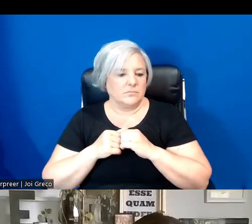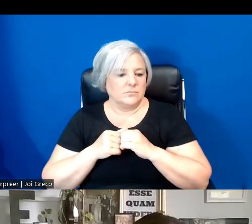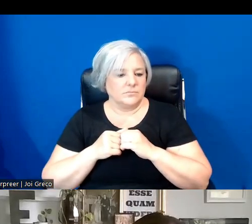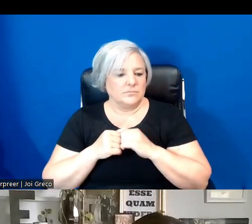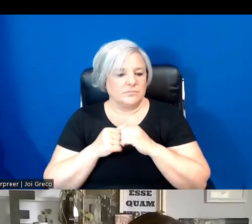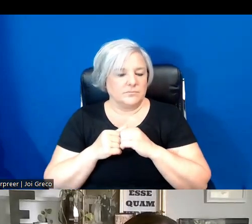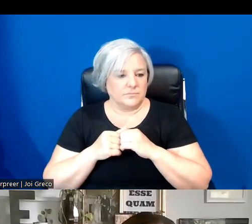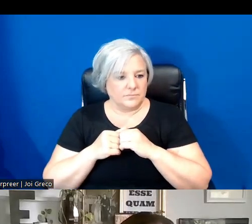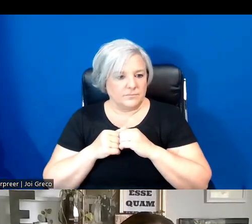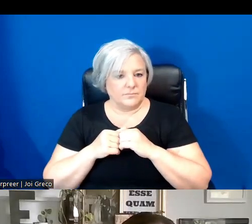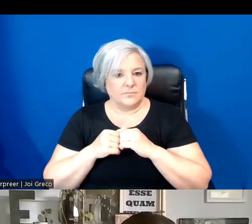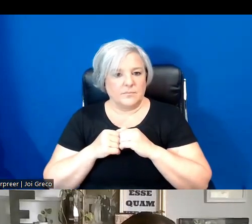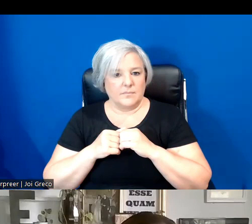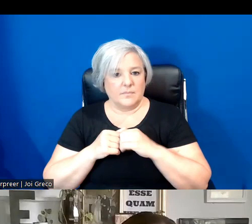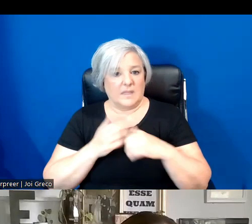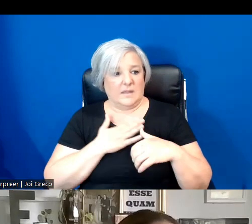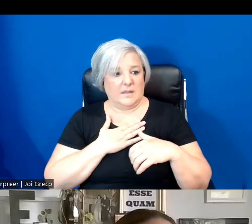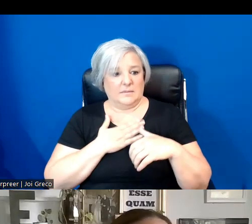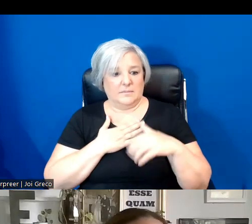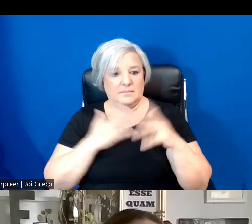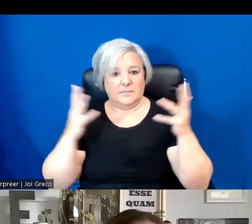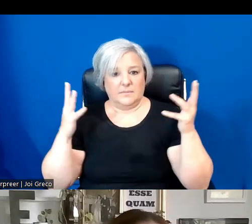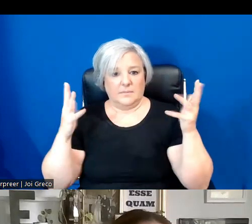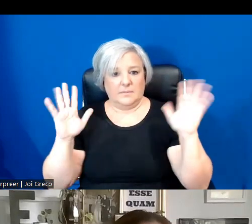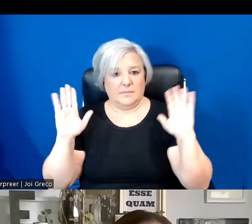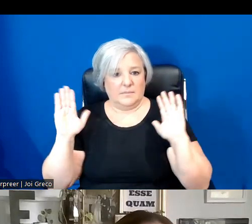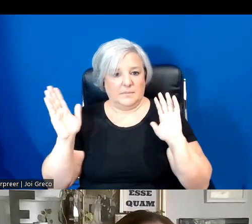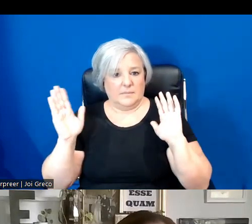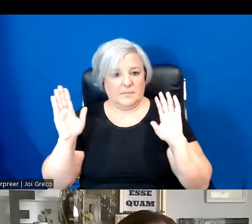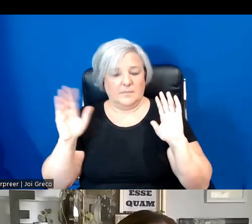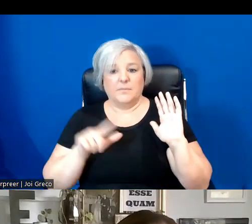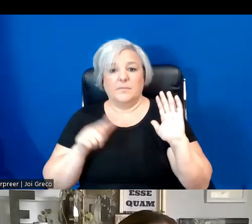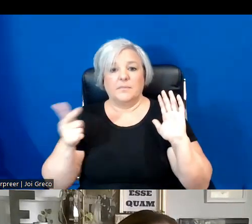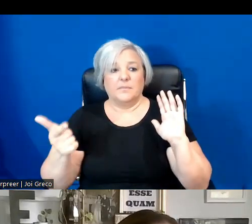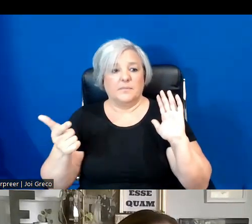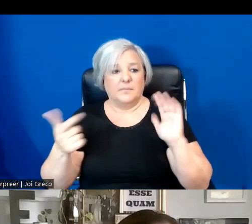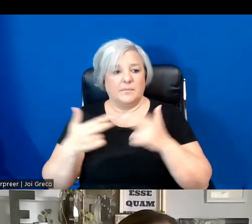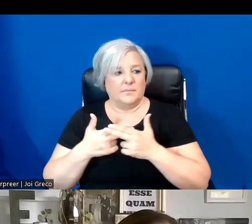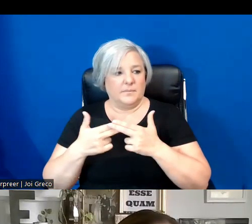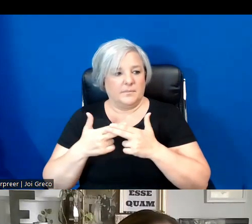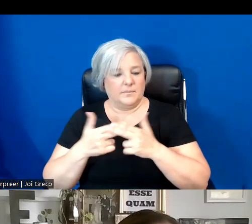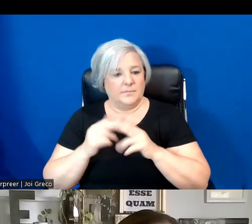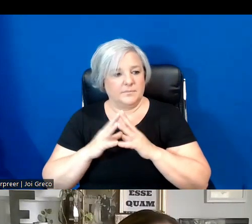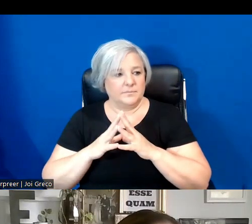So that is my presentation. Next slide, please.